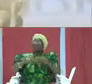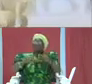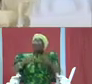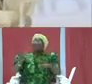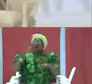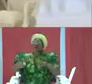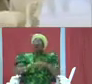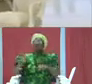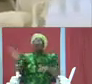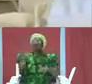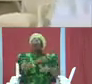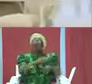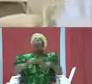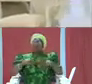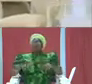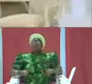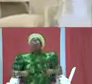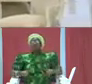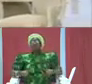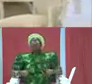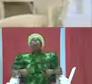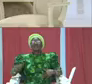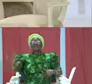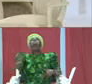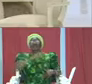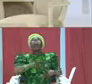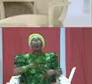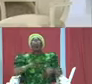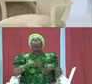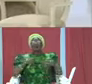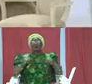your body will receive wholeness,